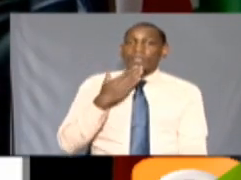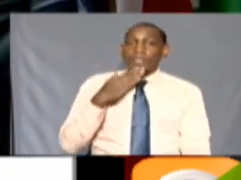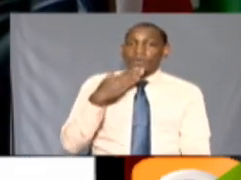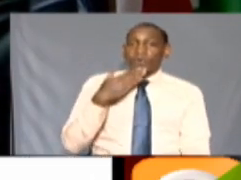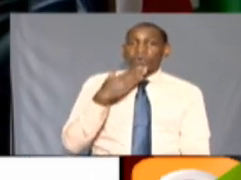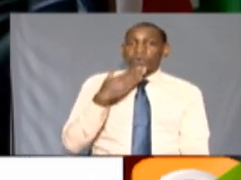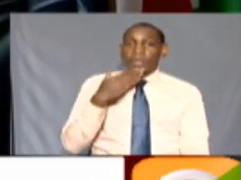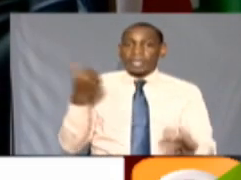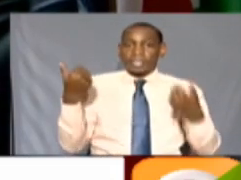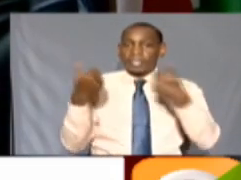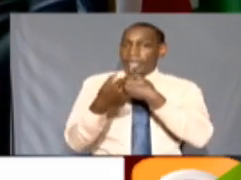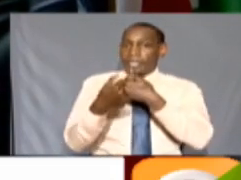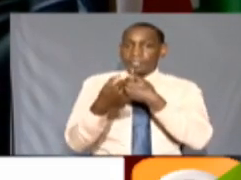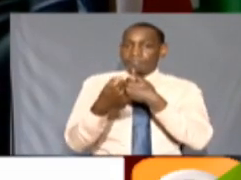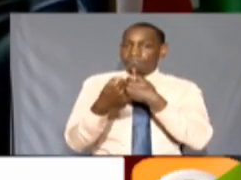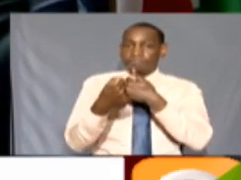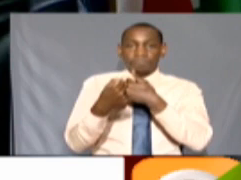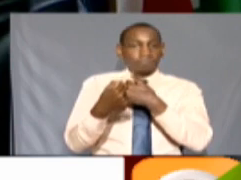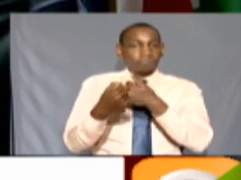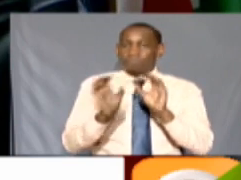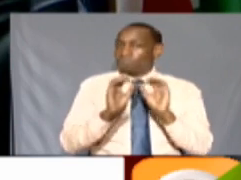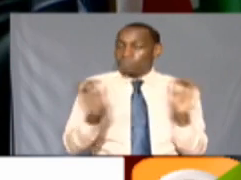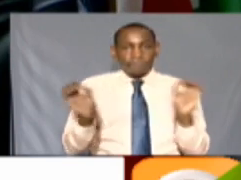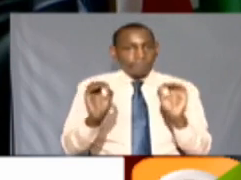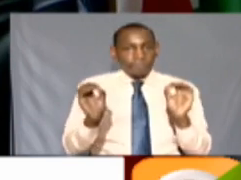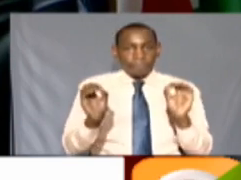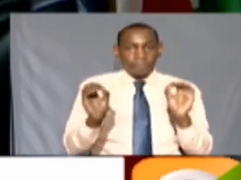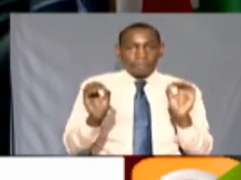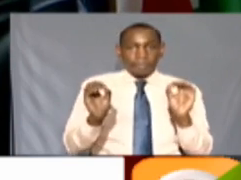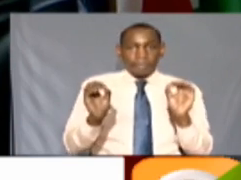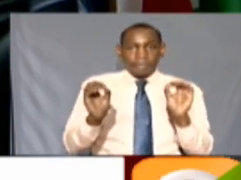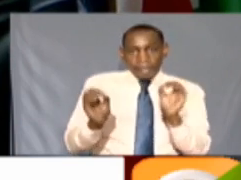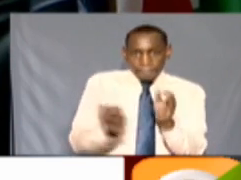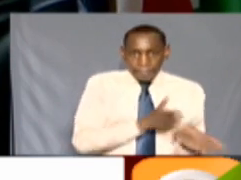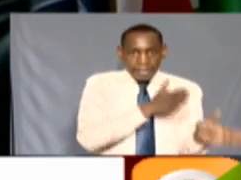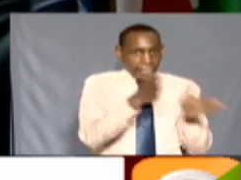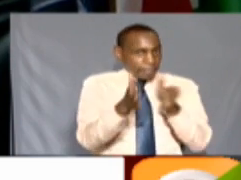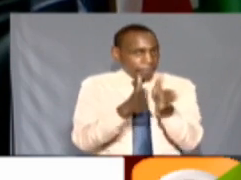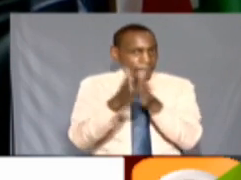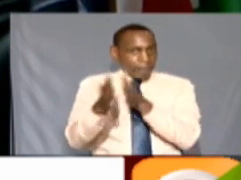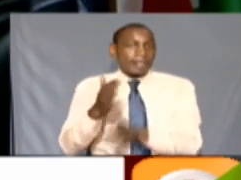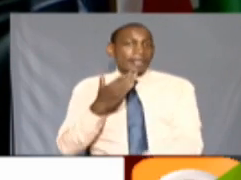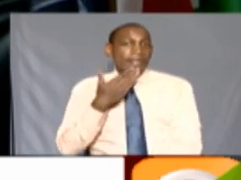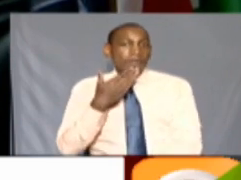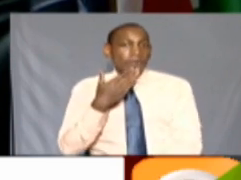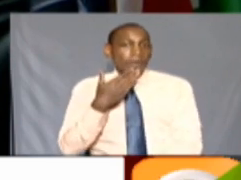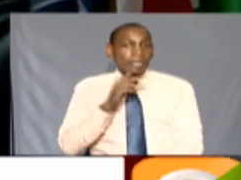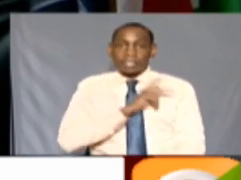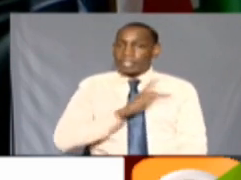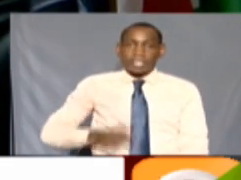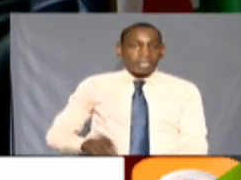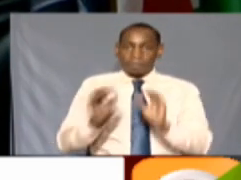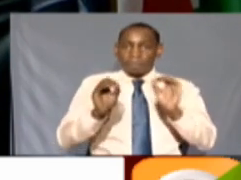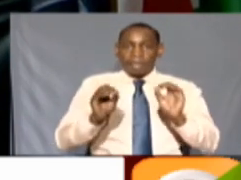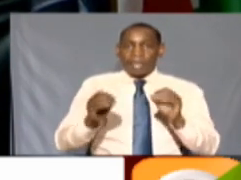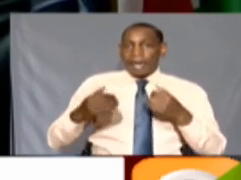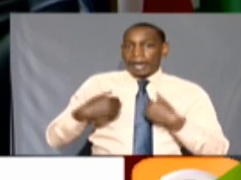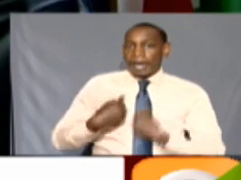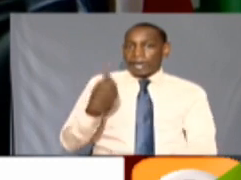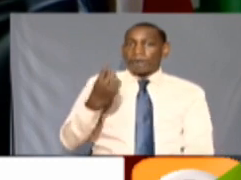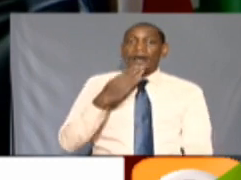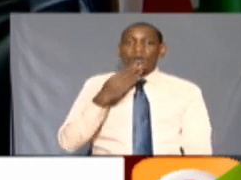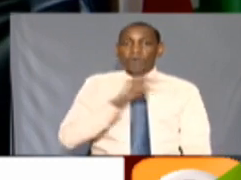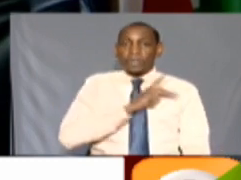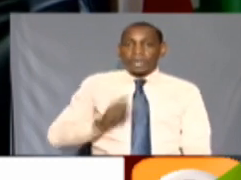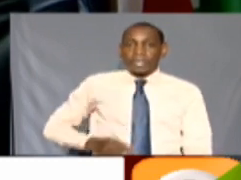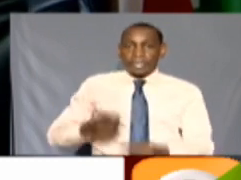supremacy battle. It is not a coronation of the Luhya king. We only had one Luhya king